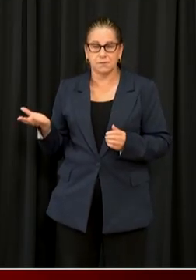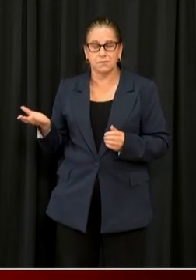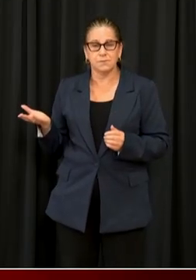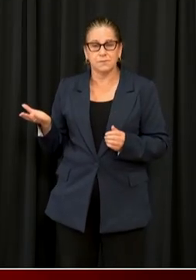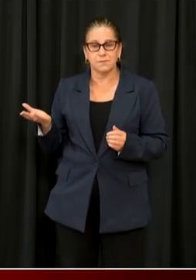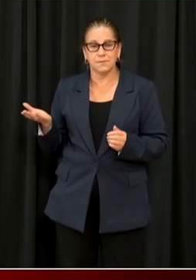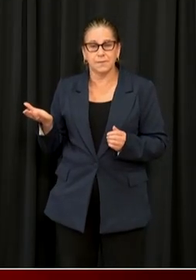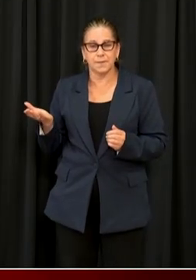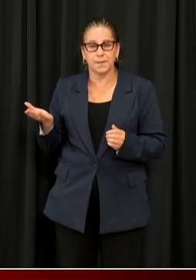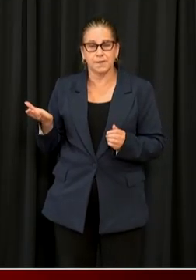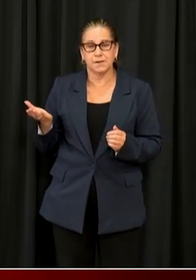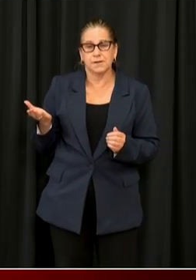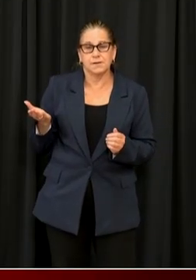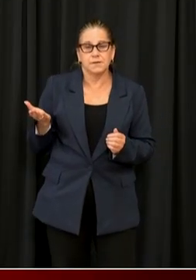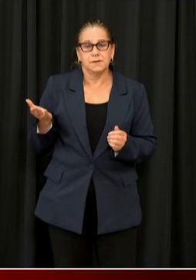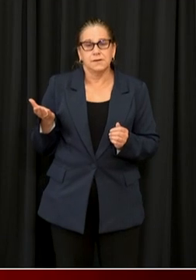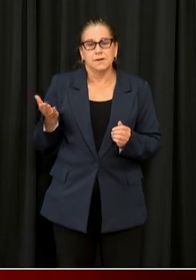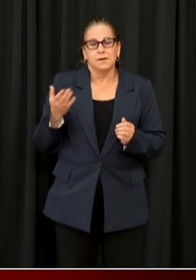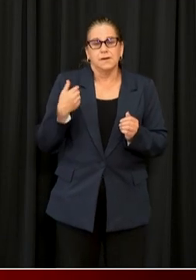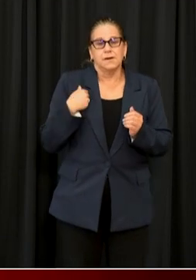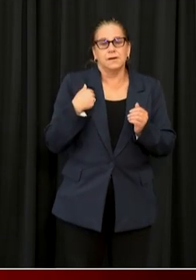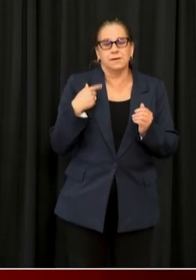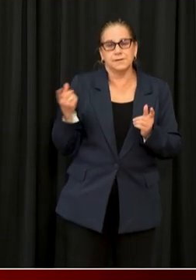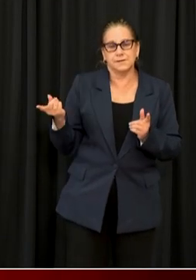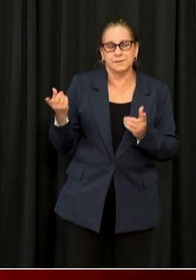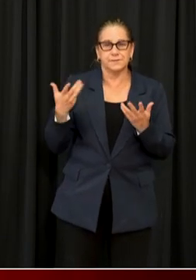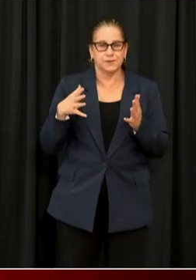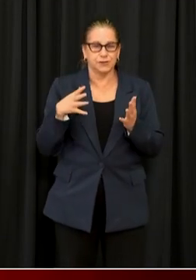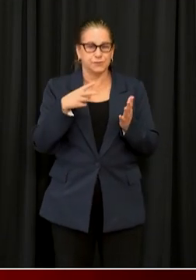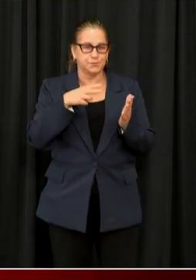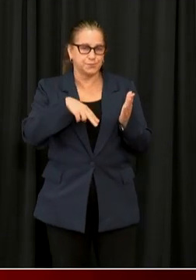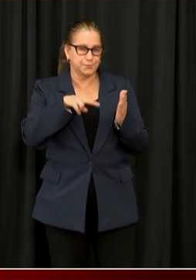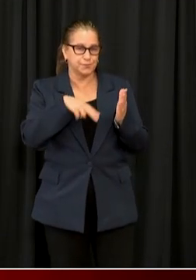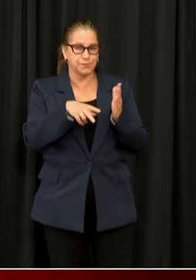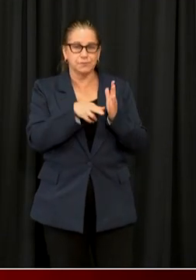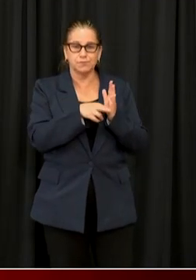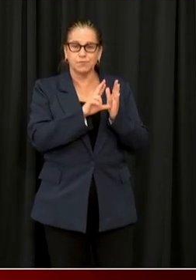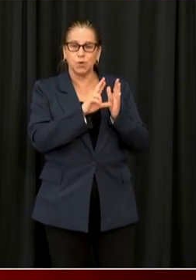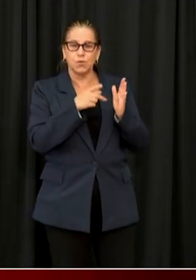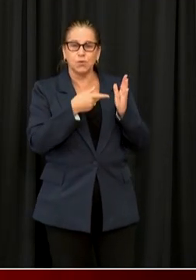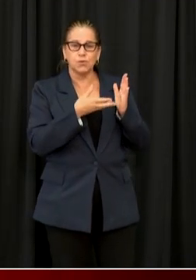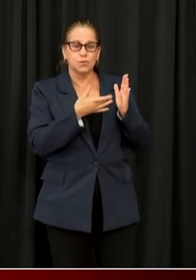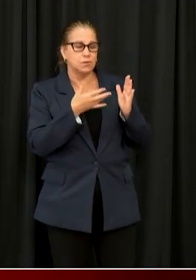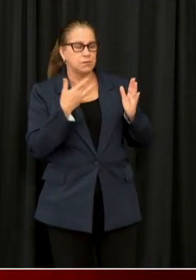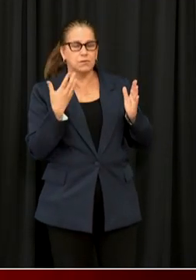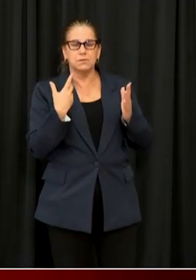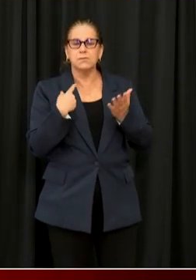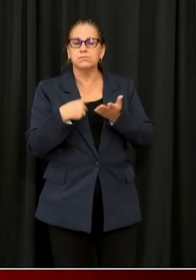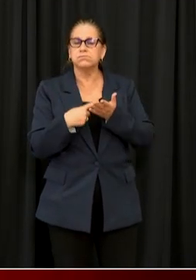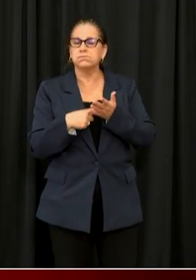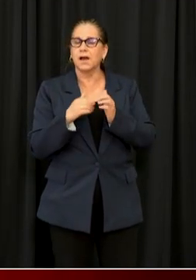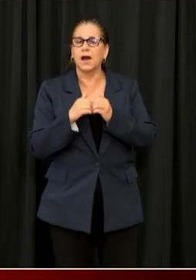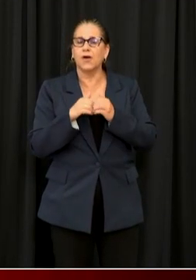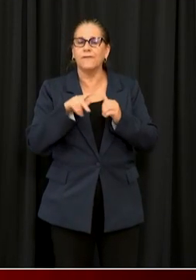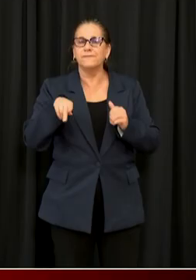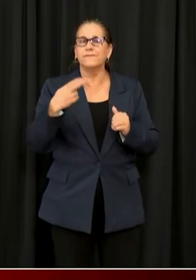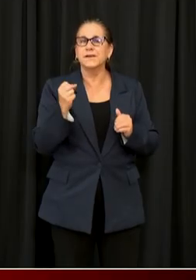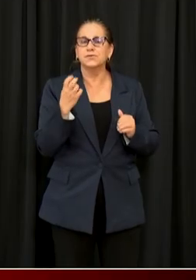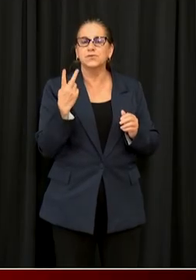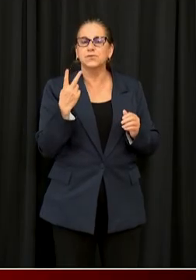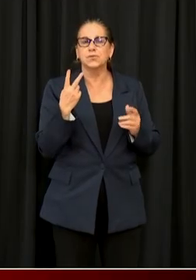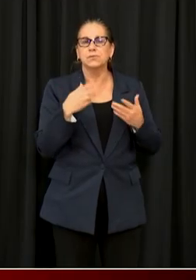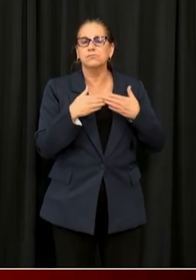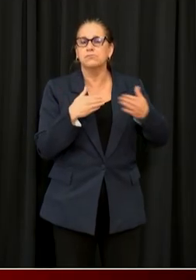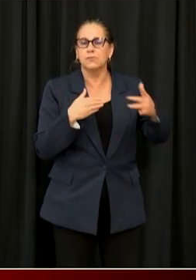recap of our last discussion about what the phase 2 metrics are. Sure, thank you, Madam Mayor. Today I also want